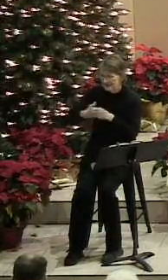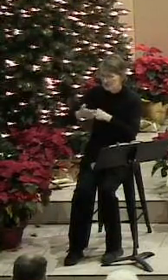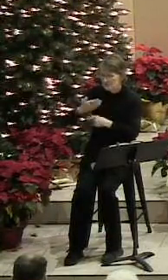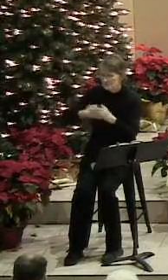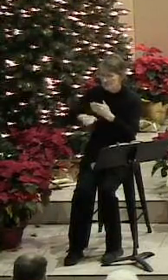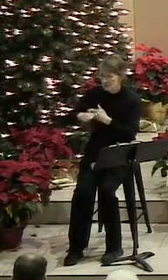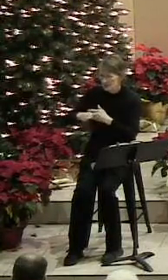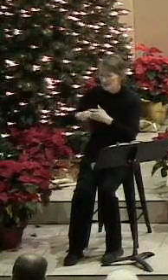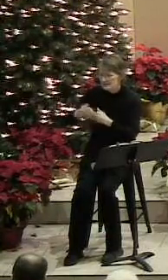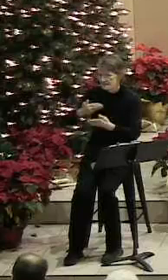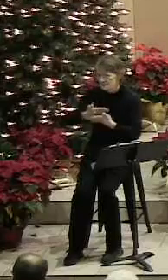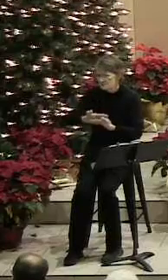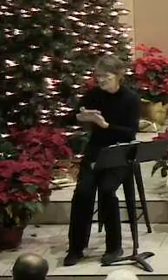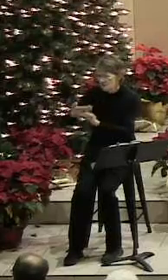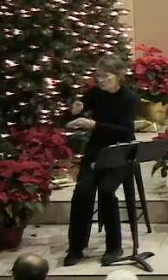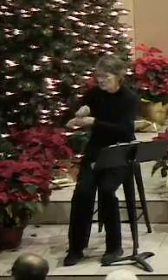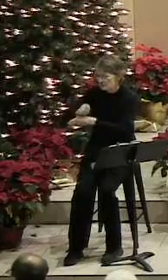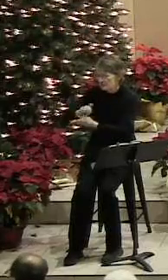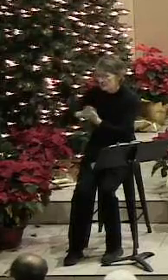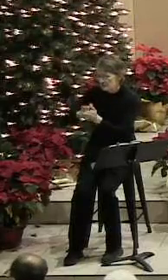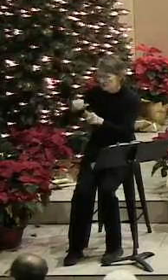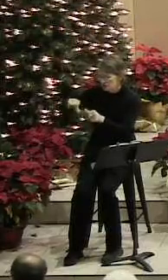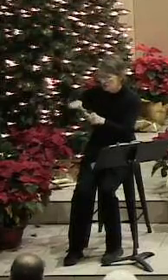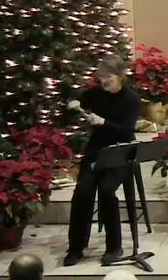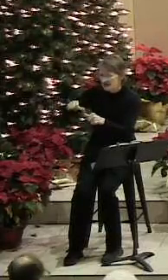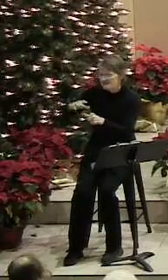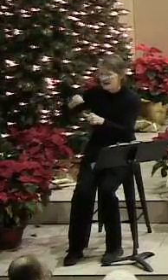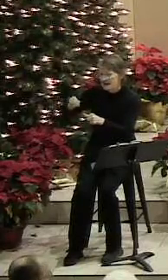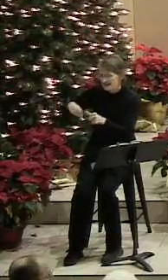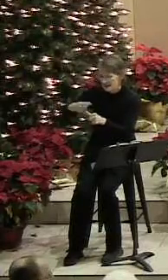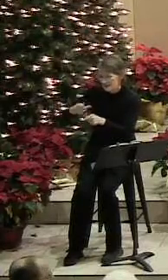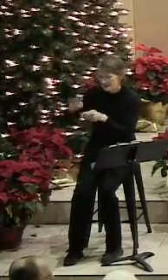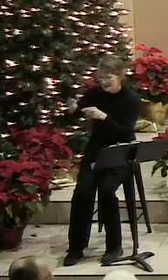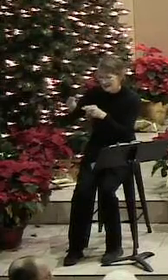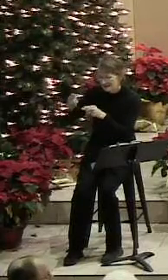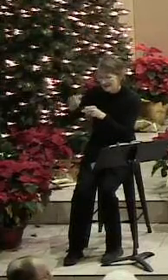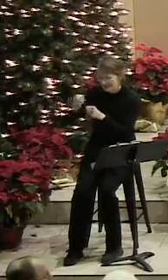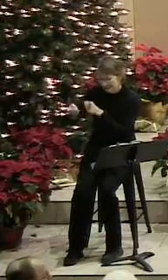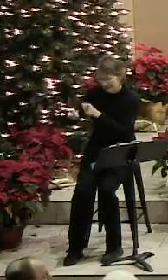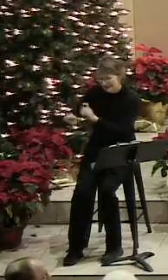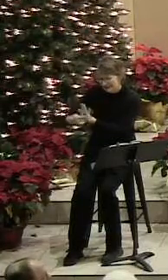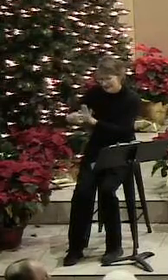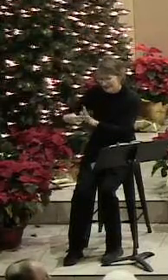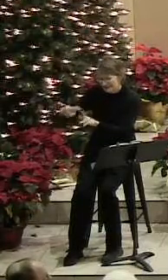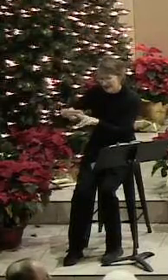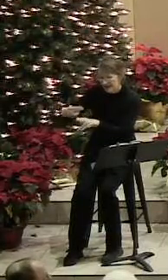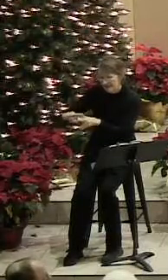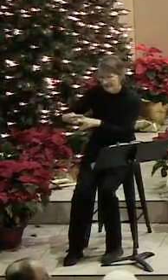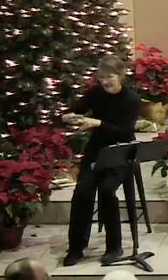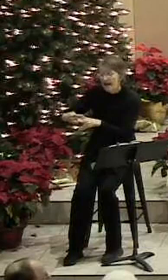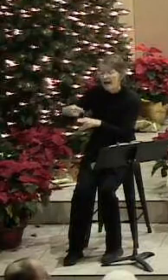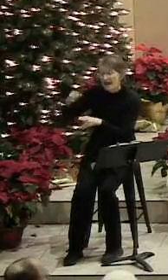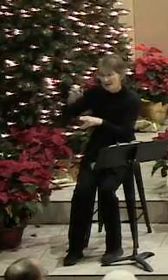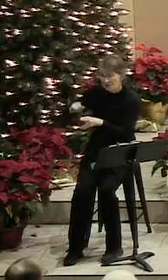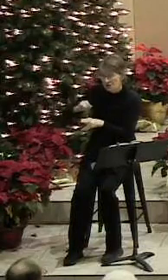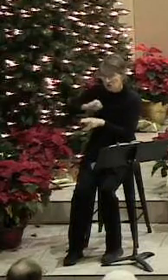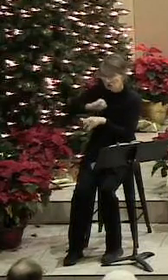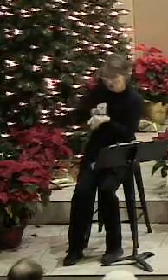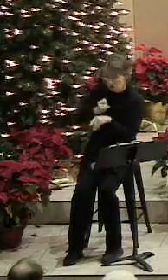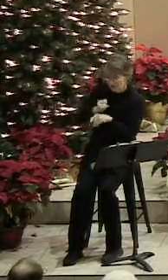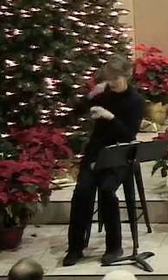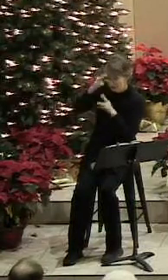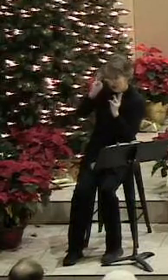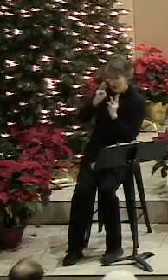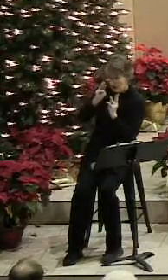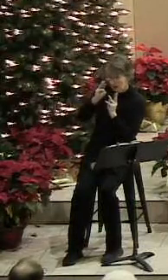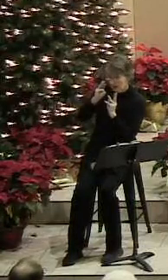and he would be given his name, which was given to him by Mary and Joseph, both of whom received that name given to